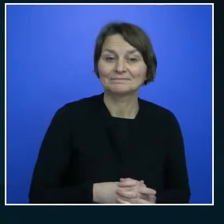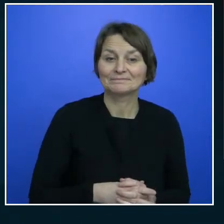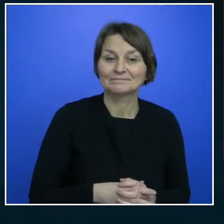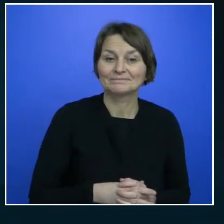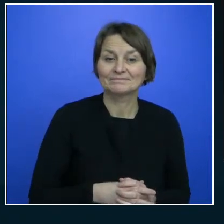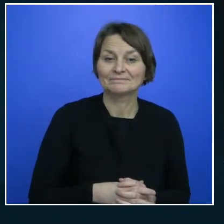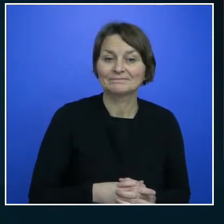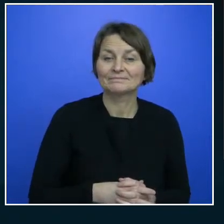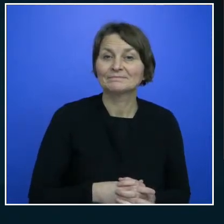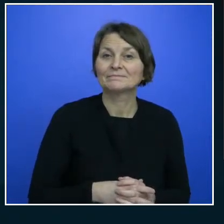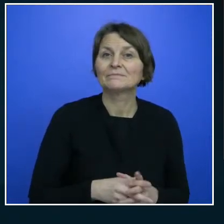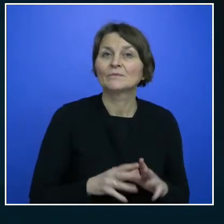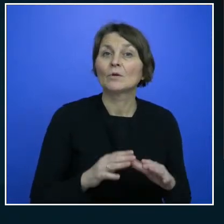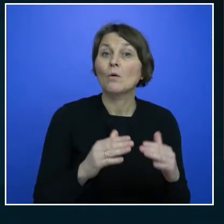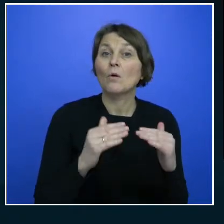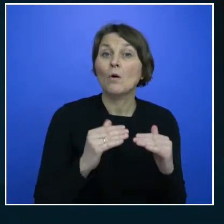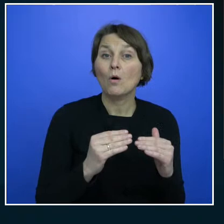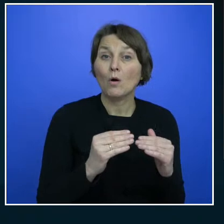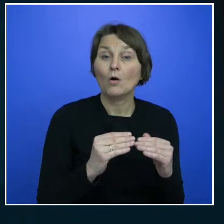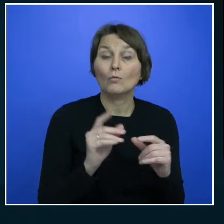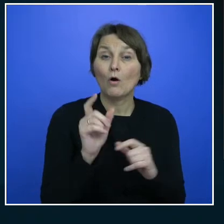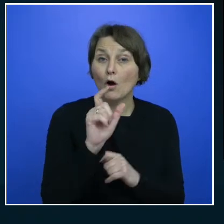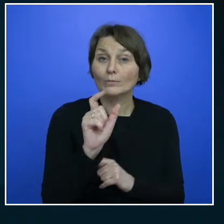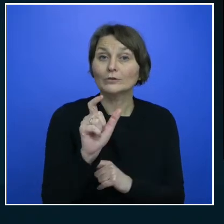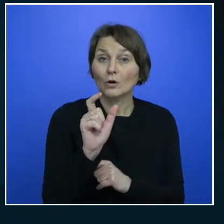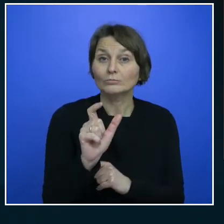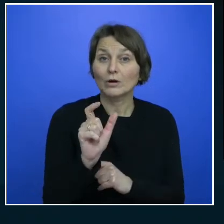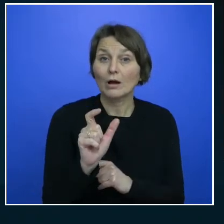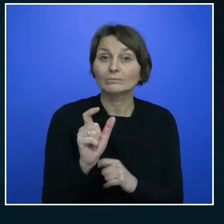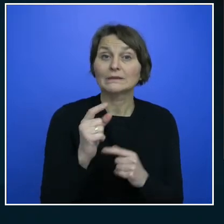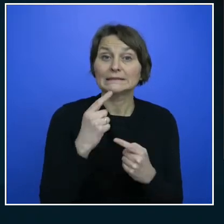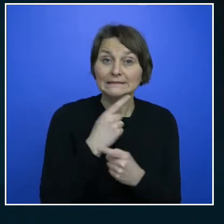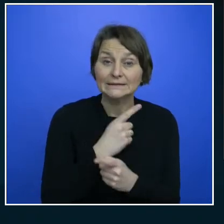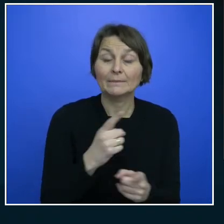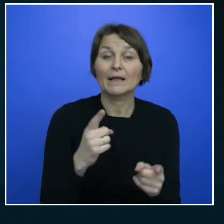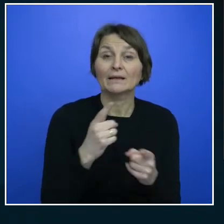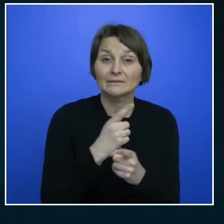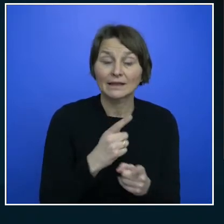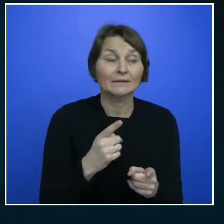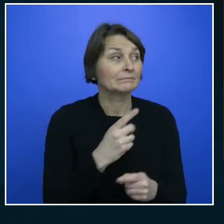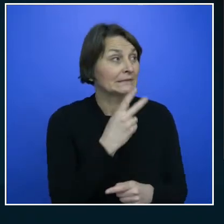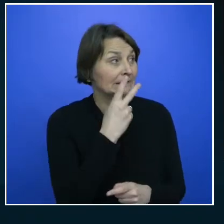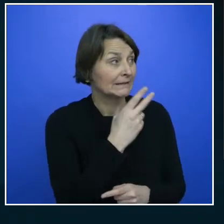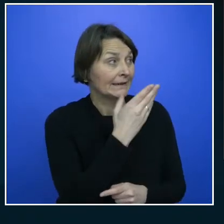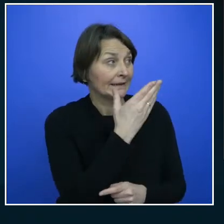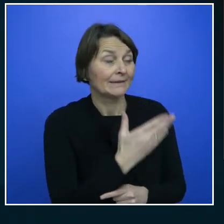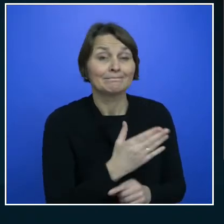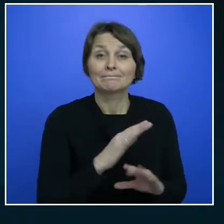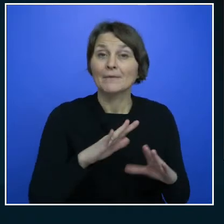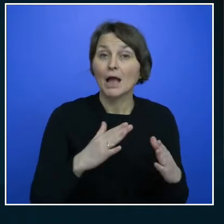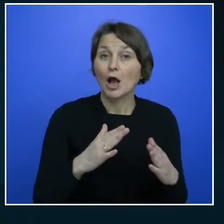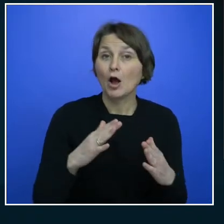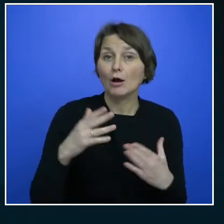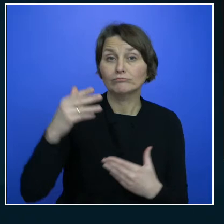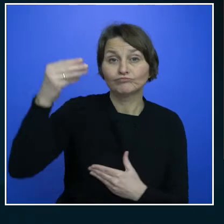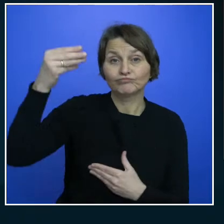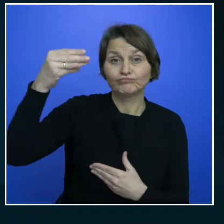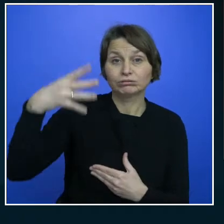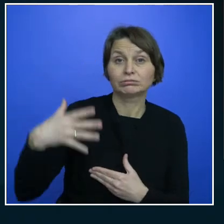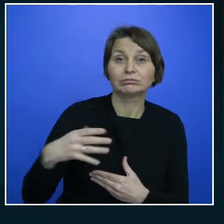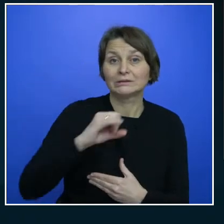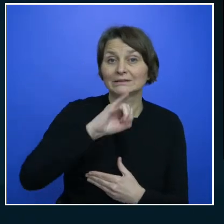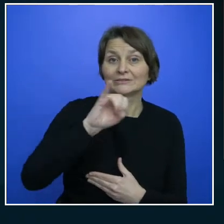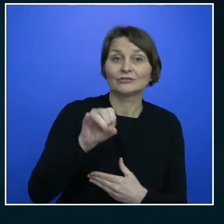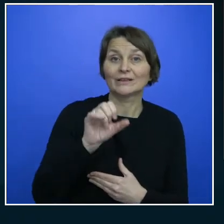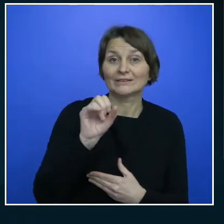object that I previously declared. So taking a look at what that looks like inside JSON, if we transpile it again, take